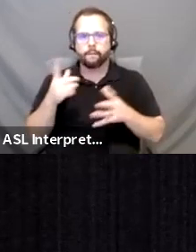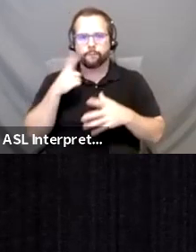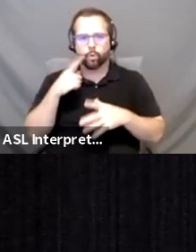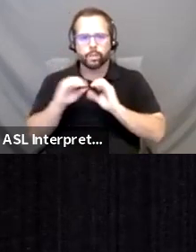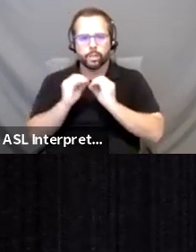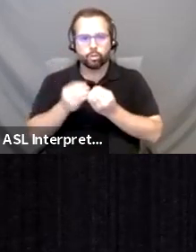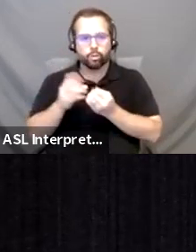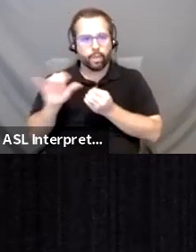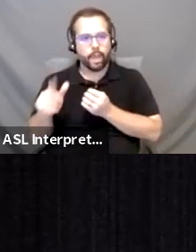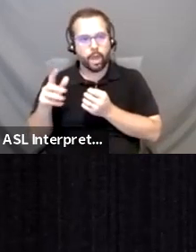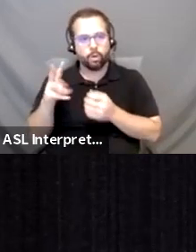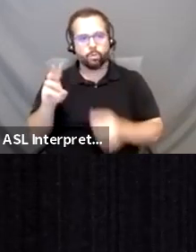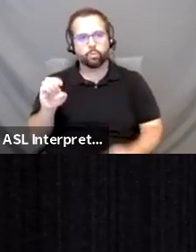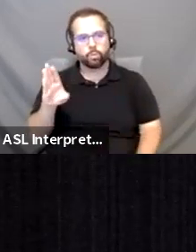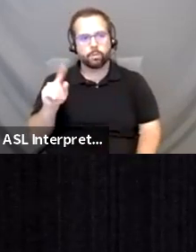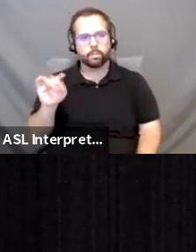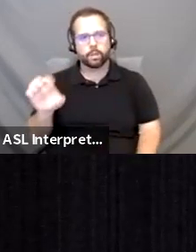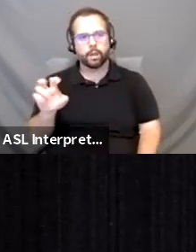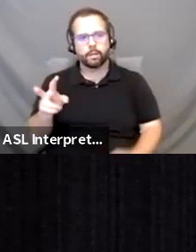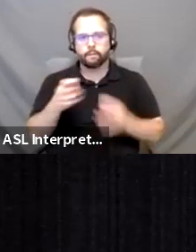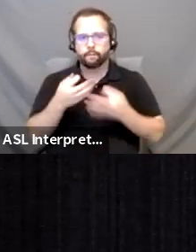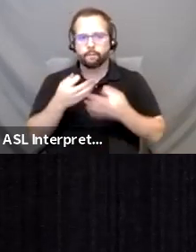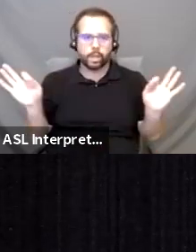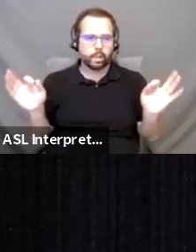and everything is all there when you need it.